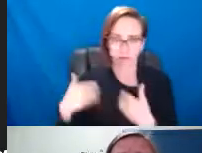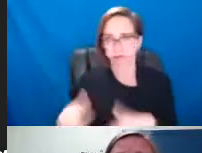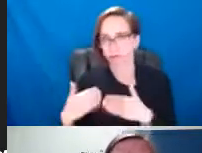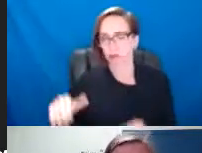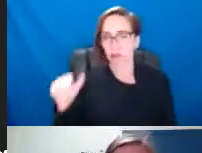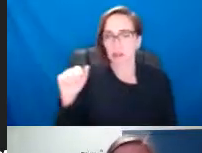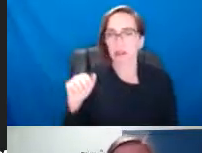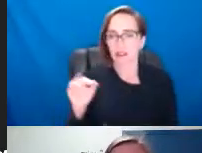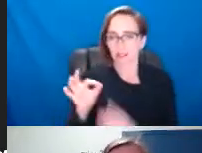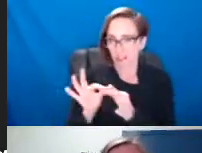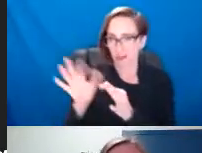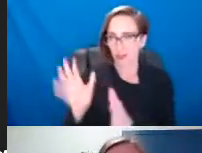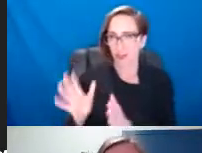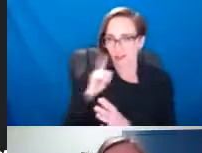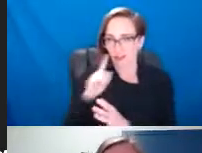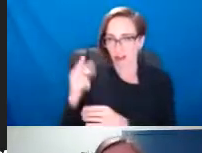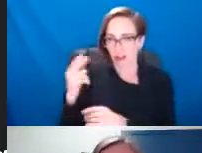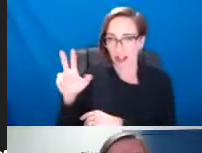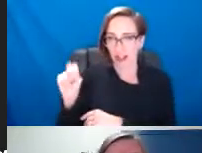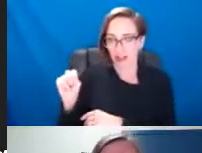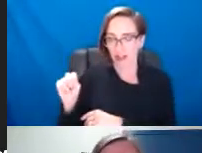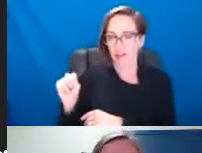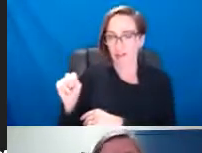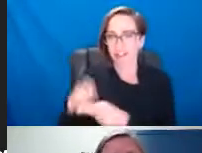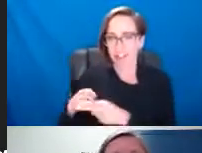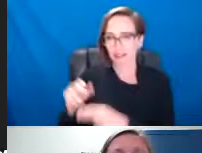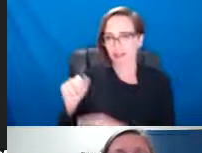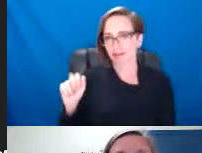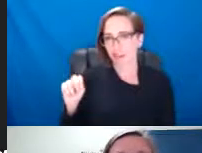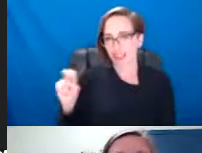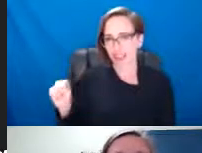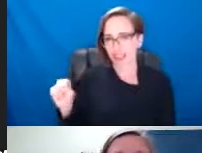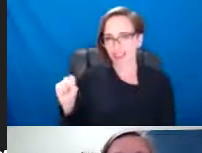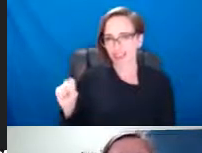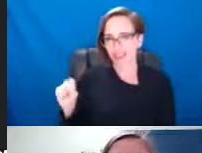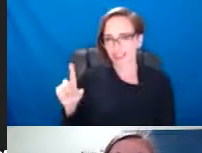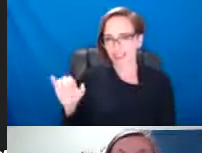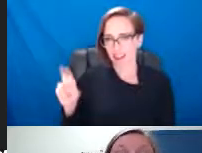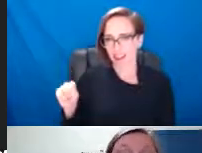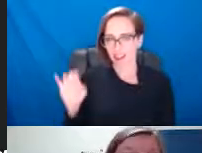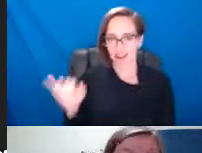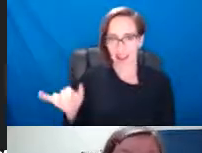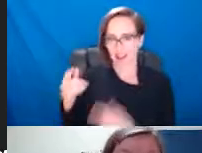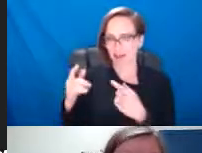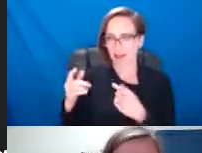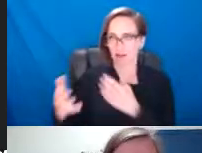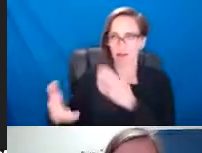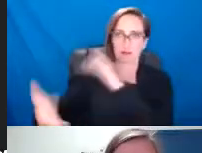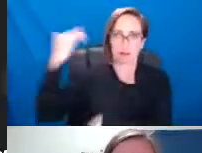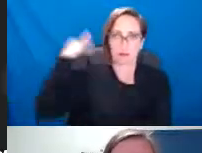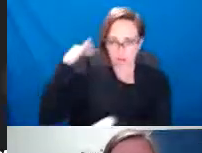tactile communication. Well, that's been several years ago, and we are still